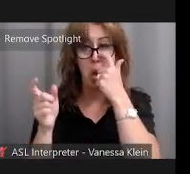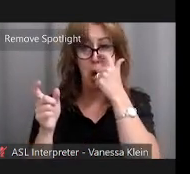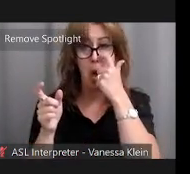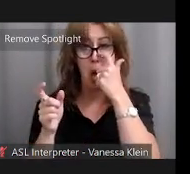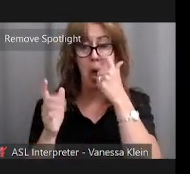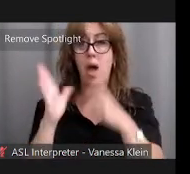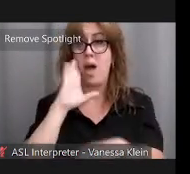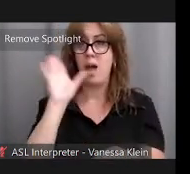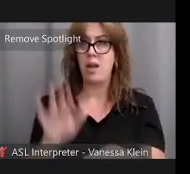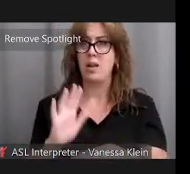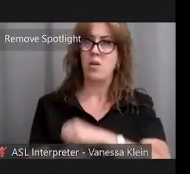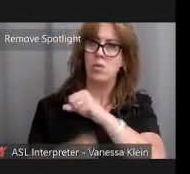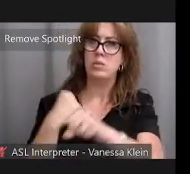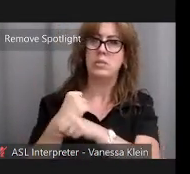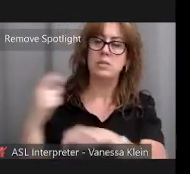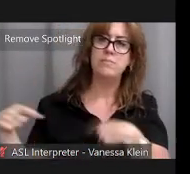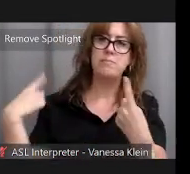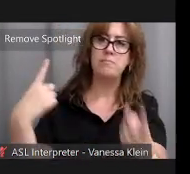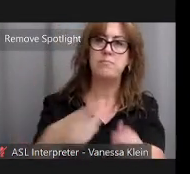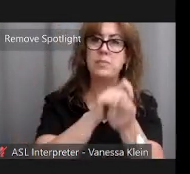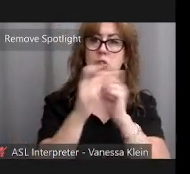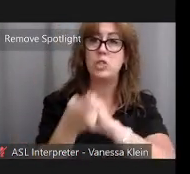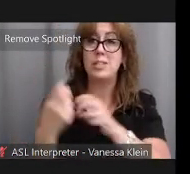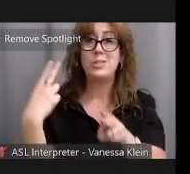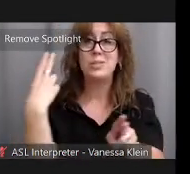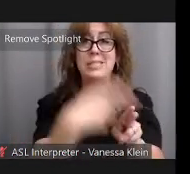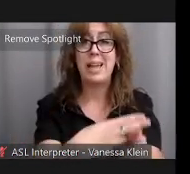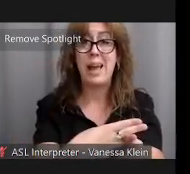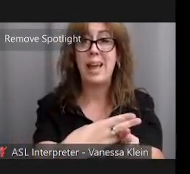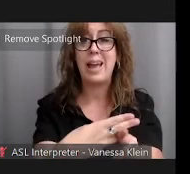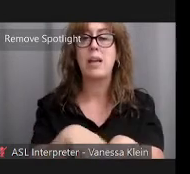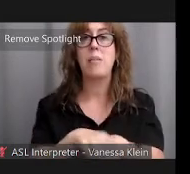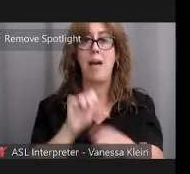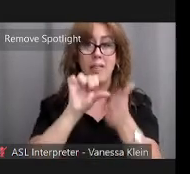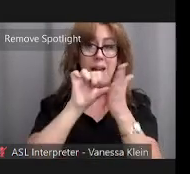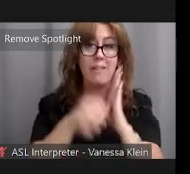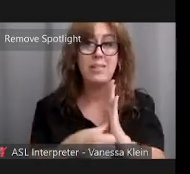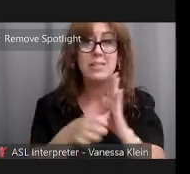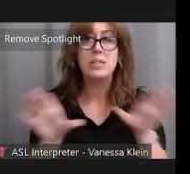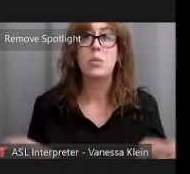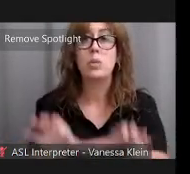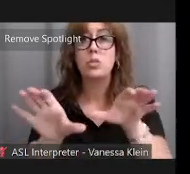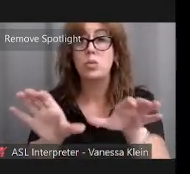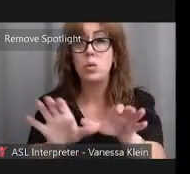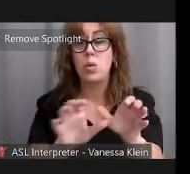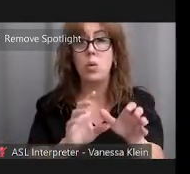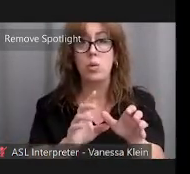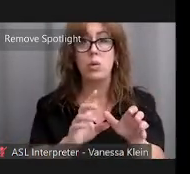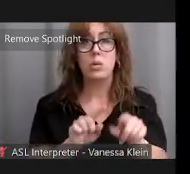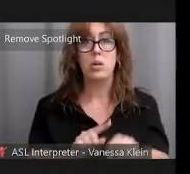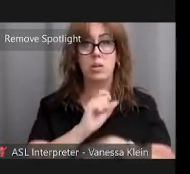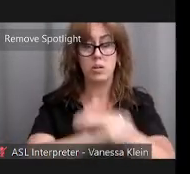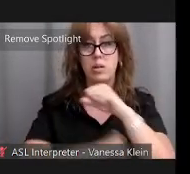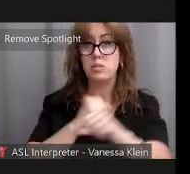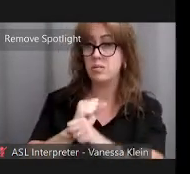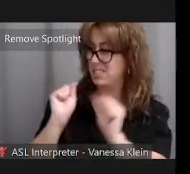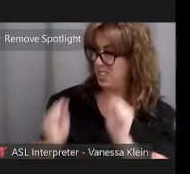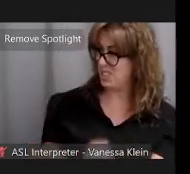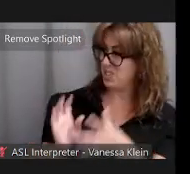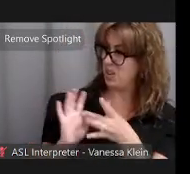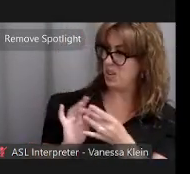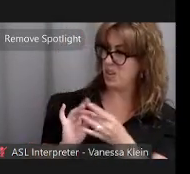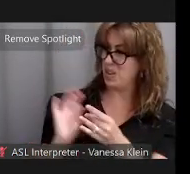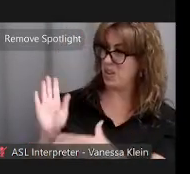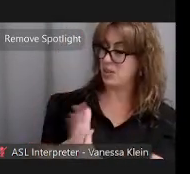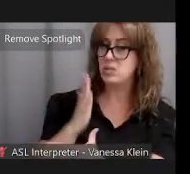you've changed your name and the emphasis of what you do even year round. And could you speak a little bit to that? Yes, you're absolutely right. We've been known as